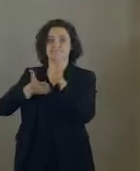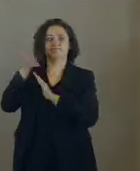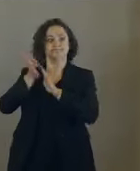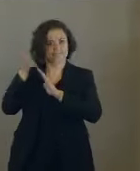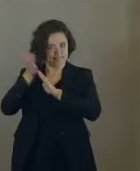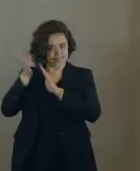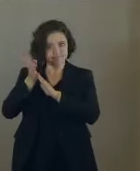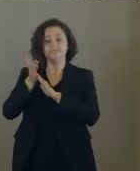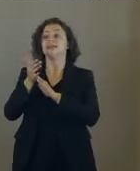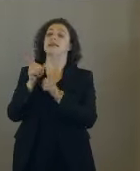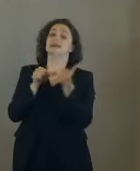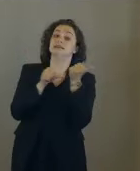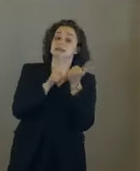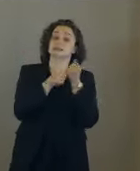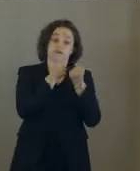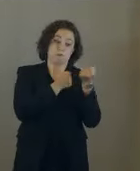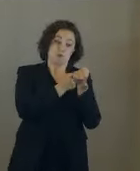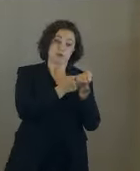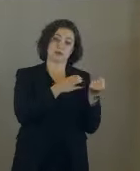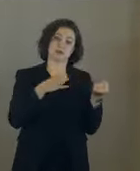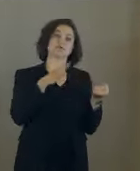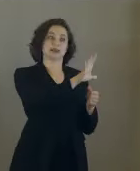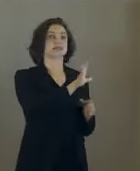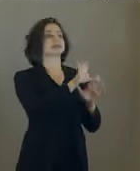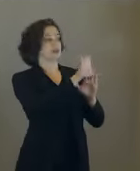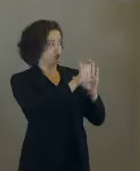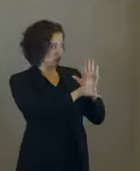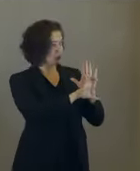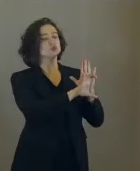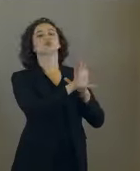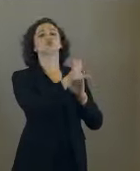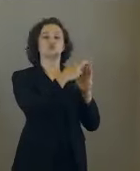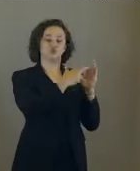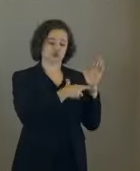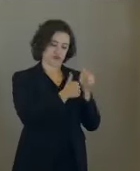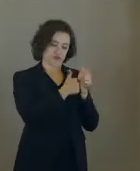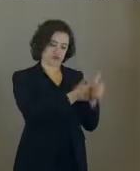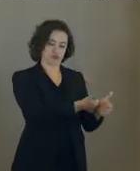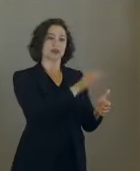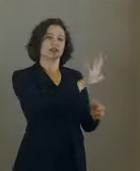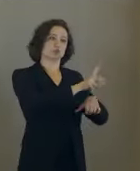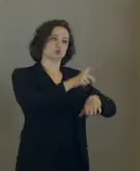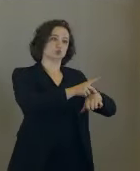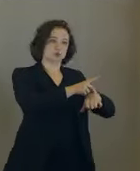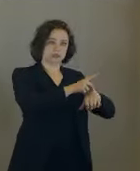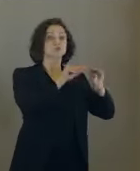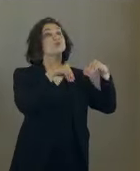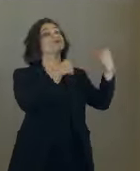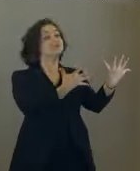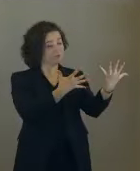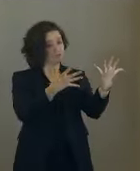and support the commission in its constitutional and statutory role and duties, and to provide such information in writing to the